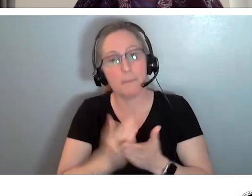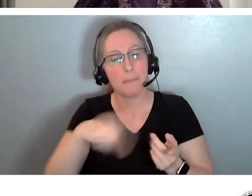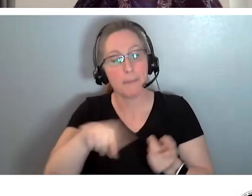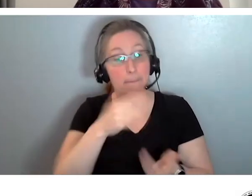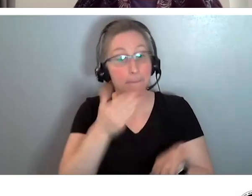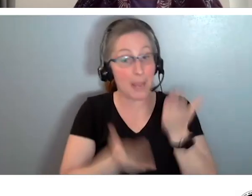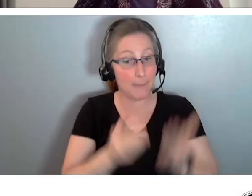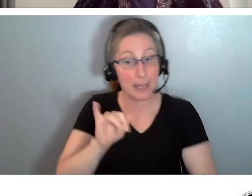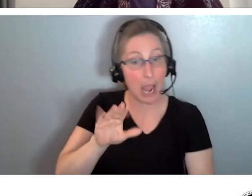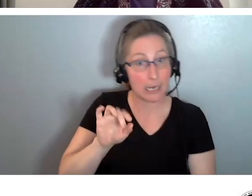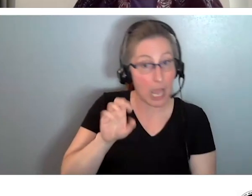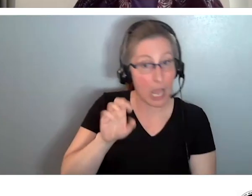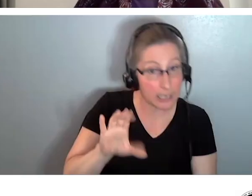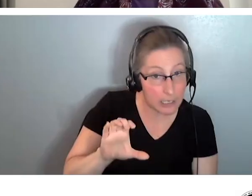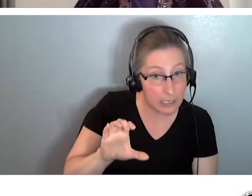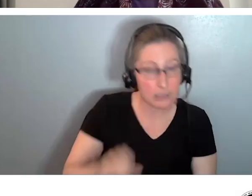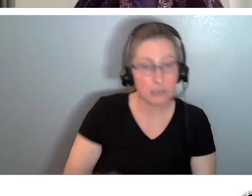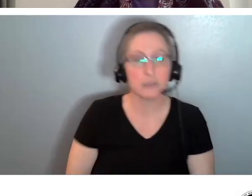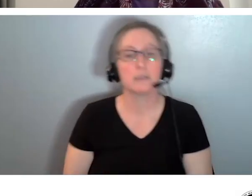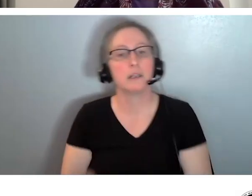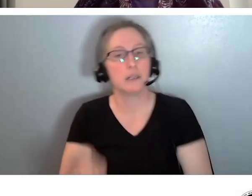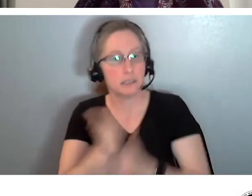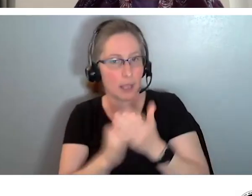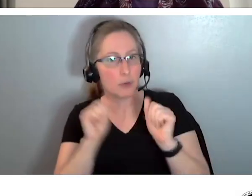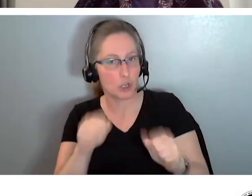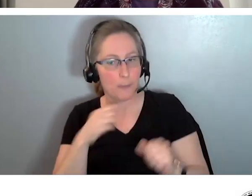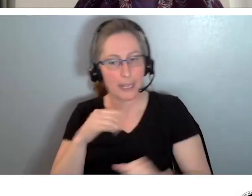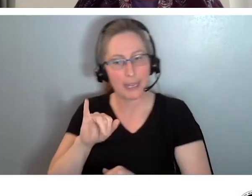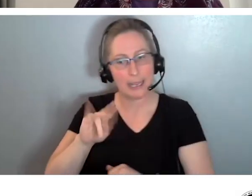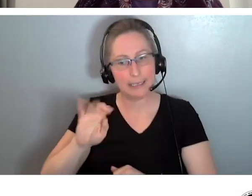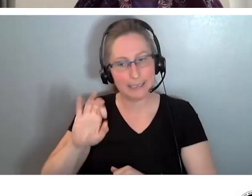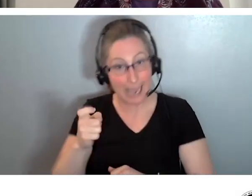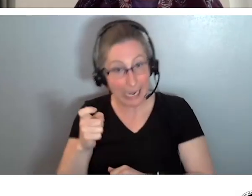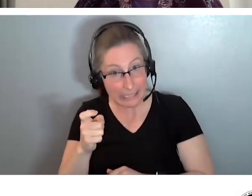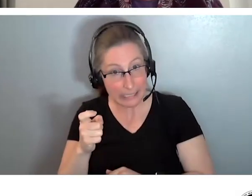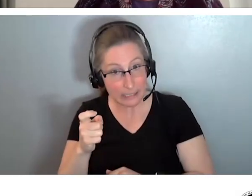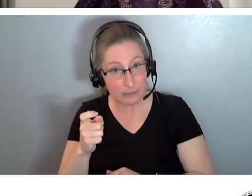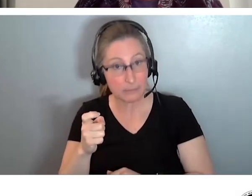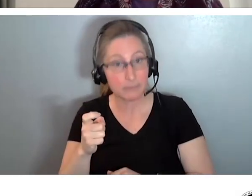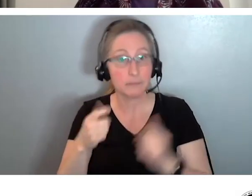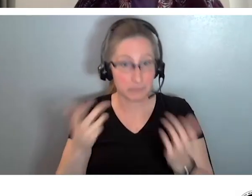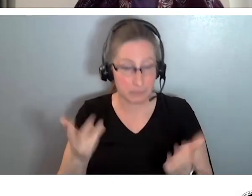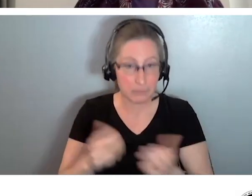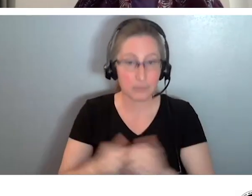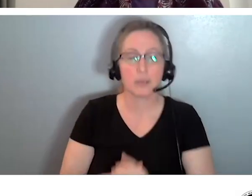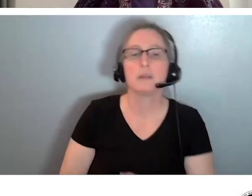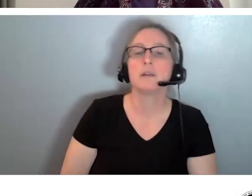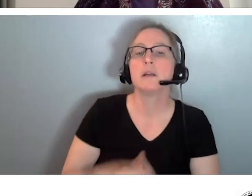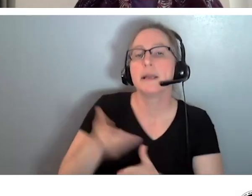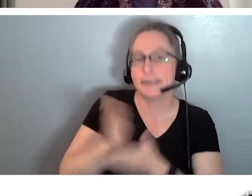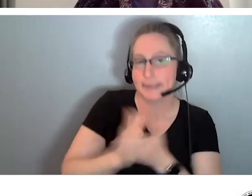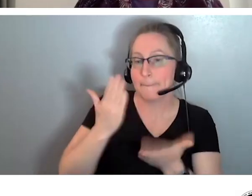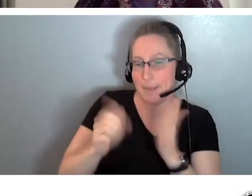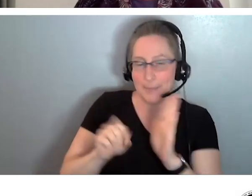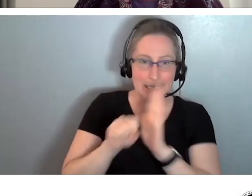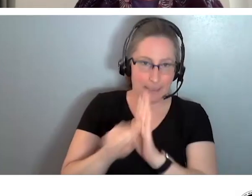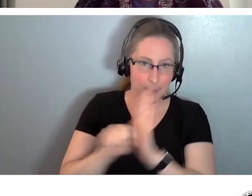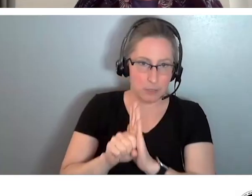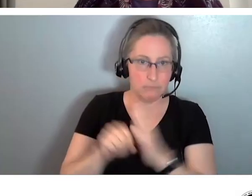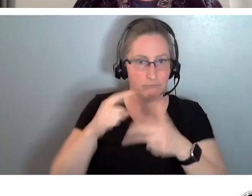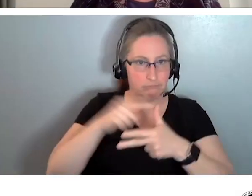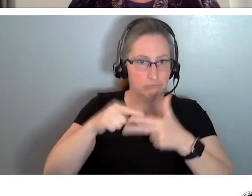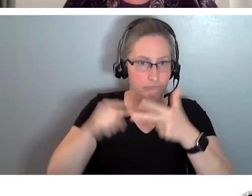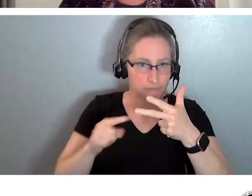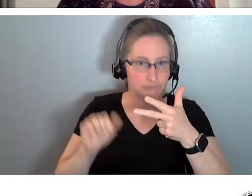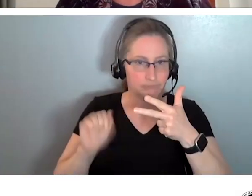be iconic. Some of them could be an index, indices for short, and some may be symbols. So we